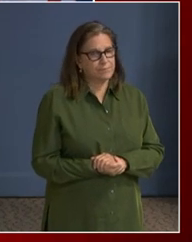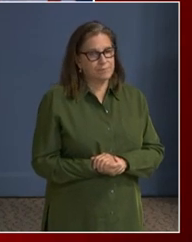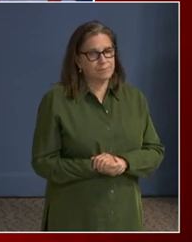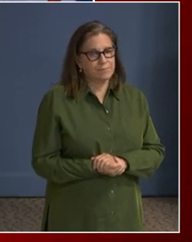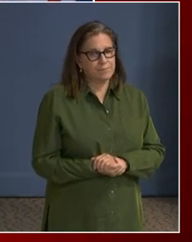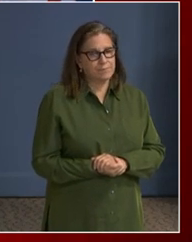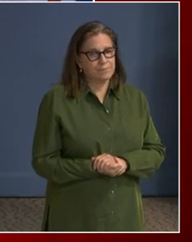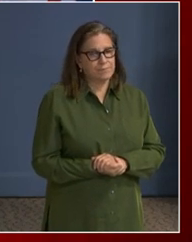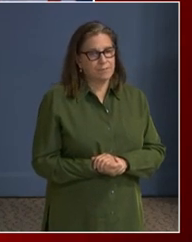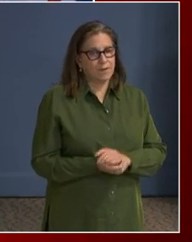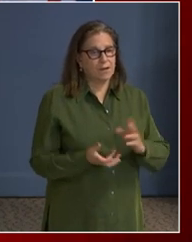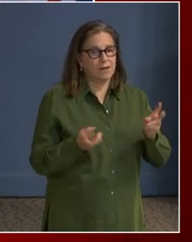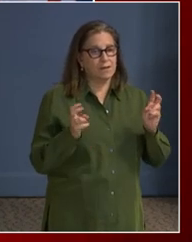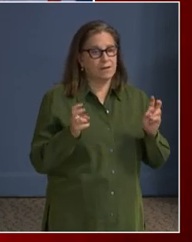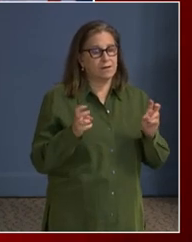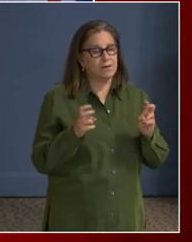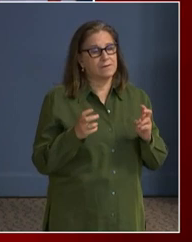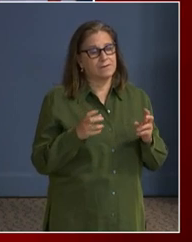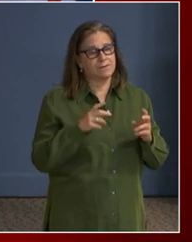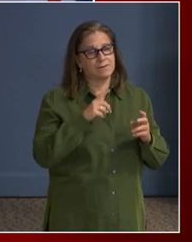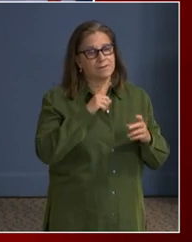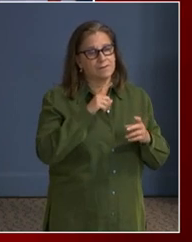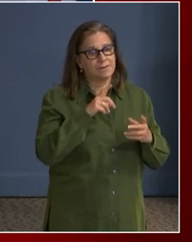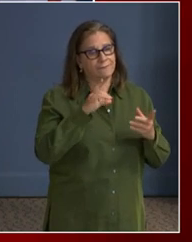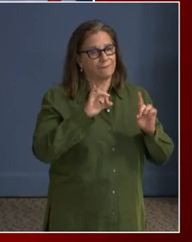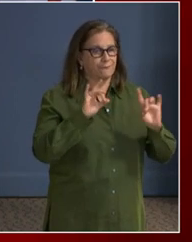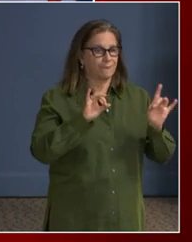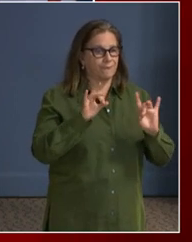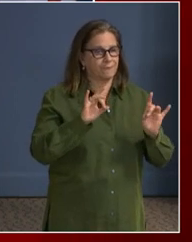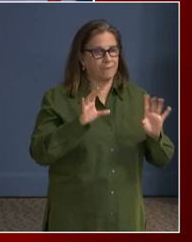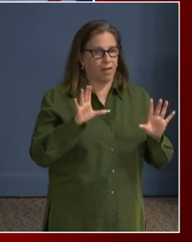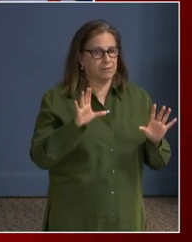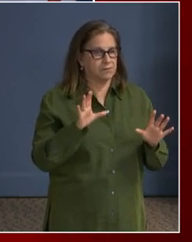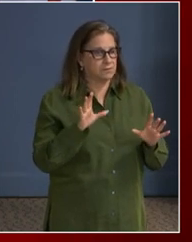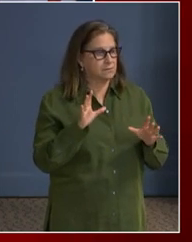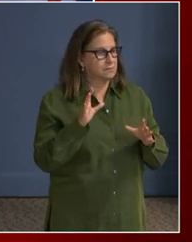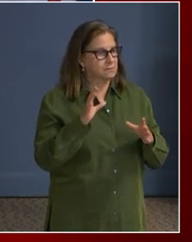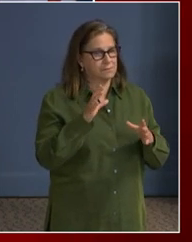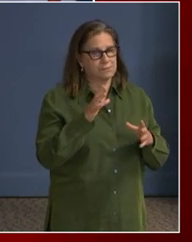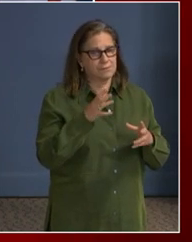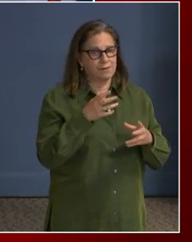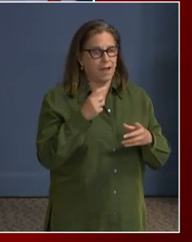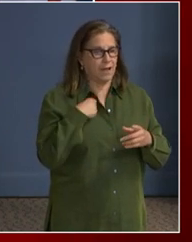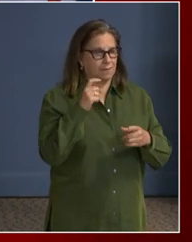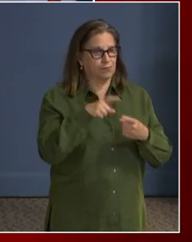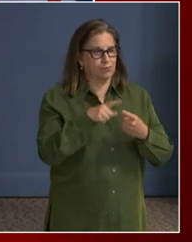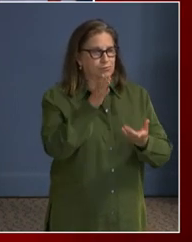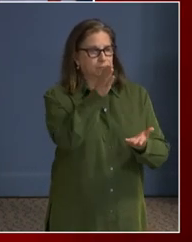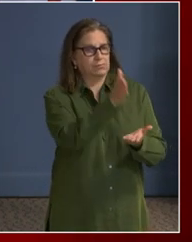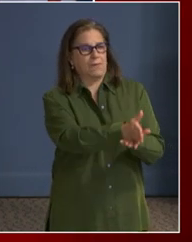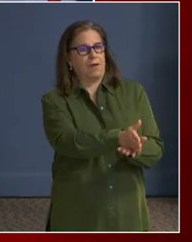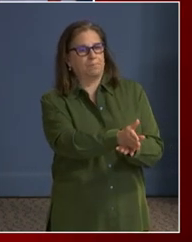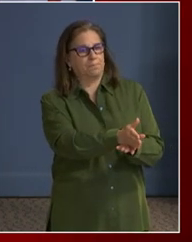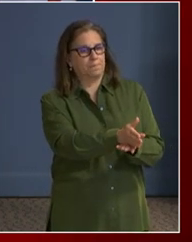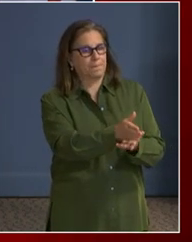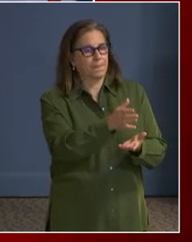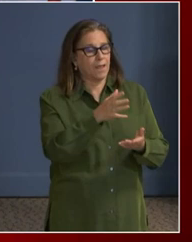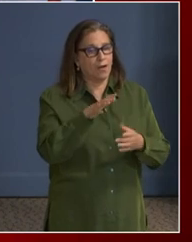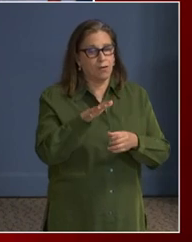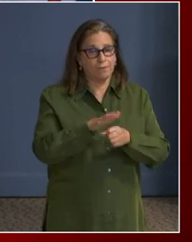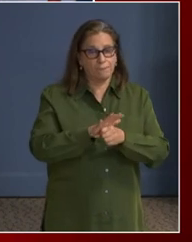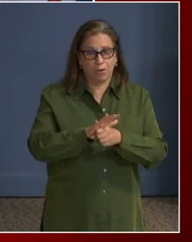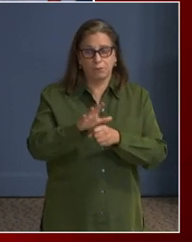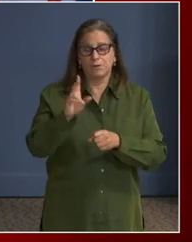that program on the 30th of last month hit 2 years. And COVID has slowed us down a little bit. And so we're looking